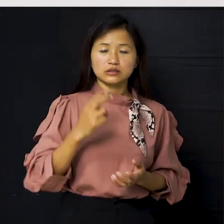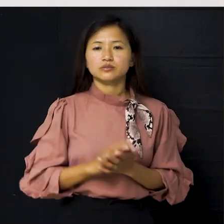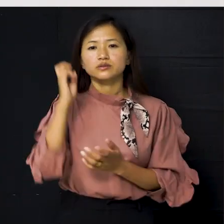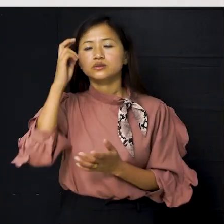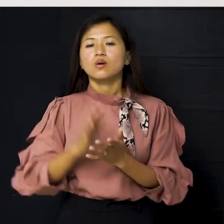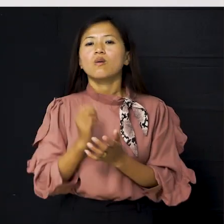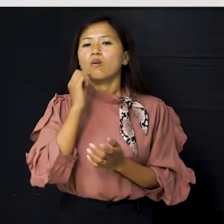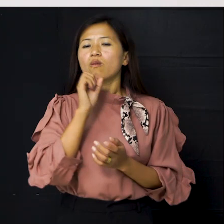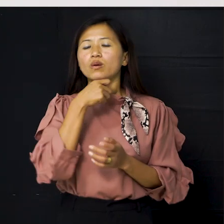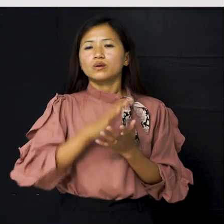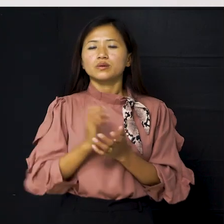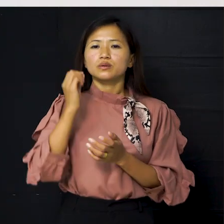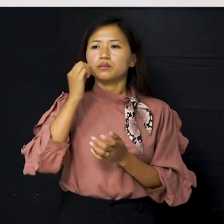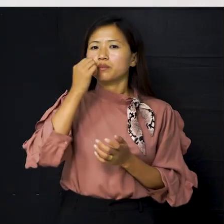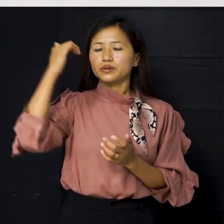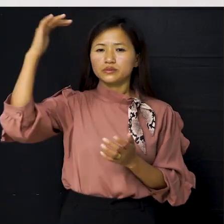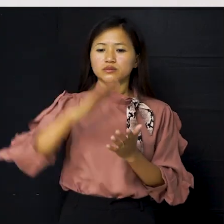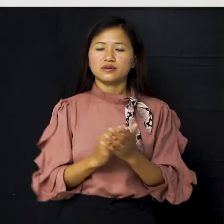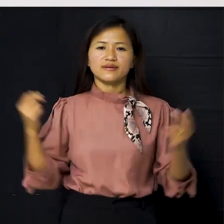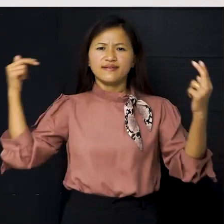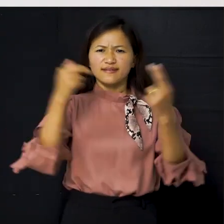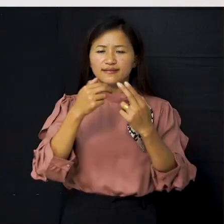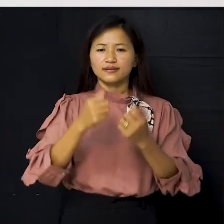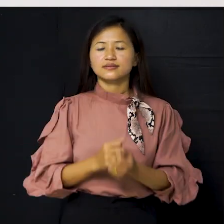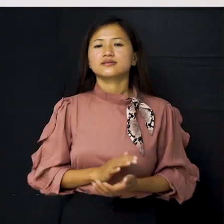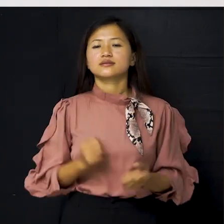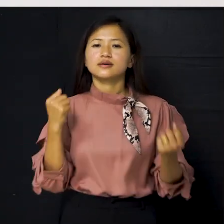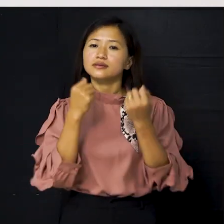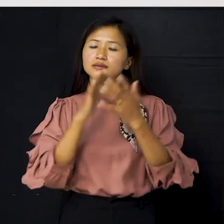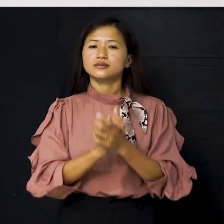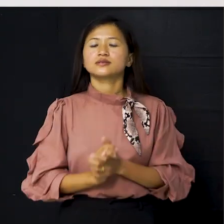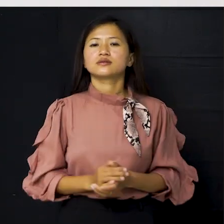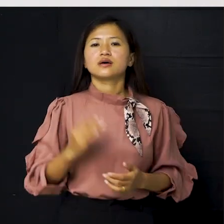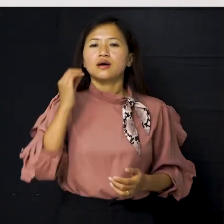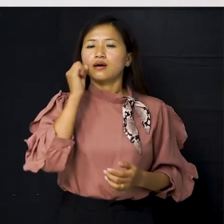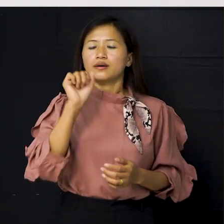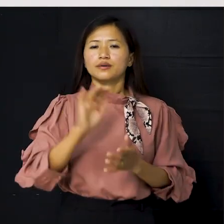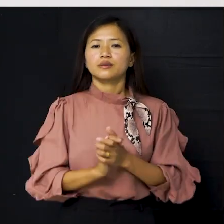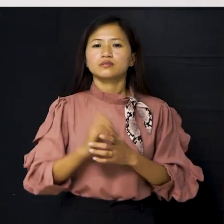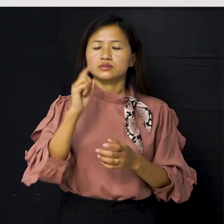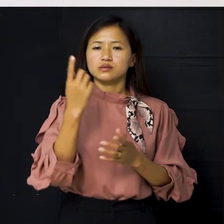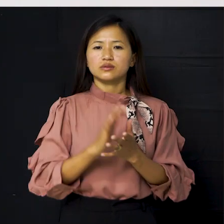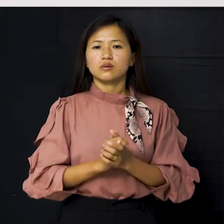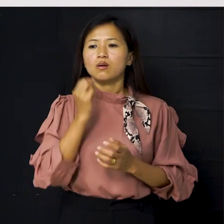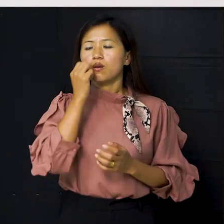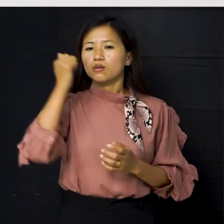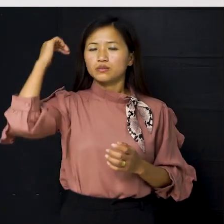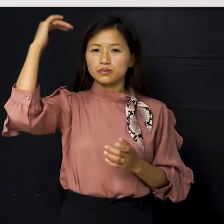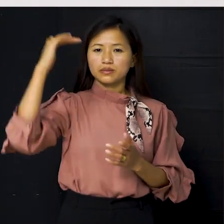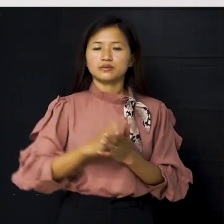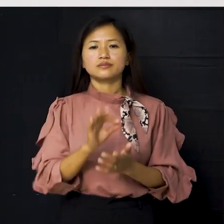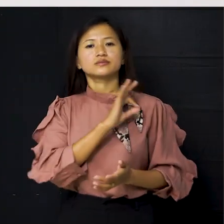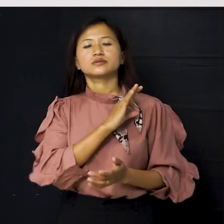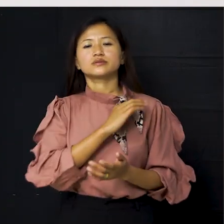will do something against him. So because of his suspicious nature, his own men did not